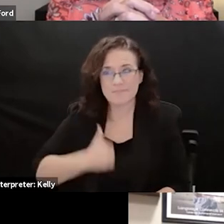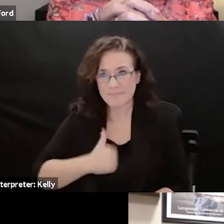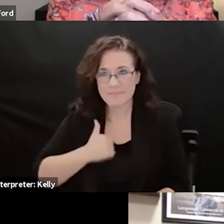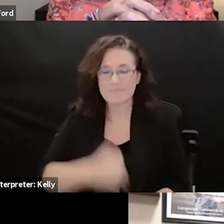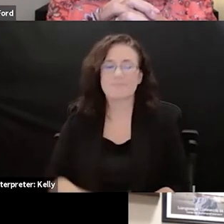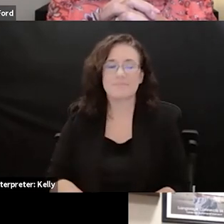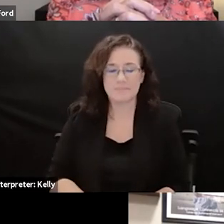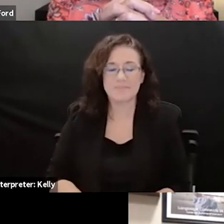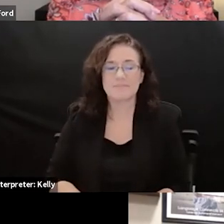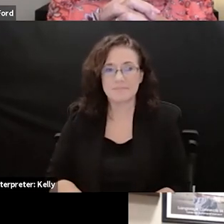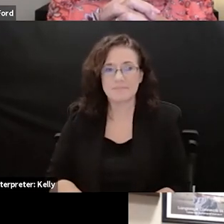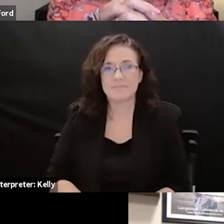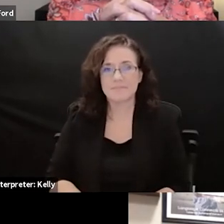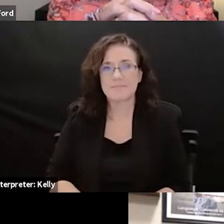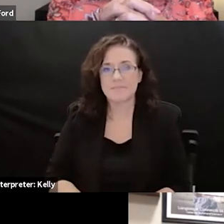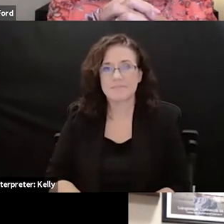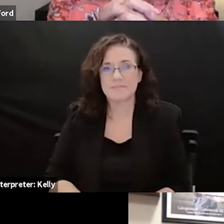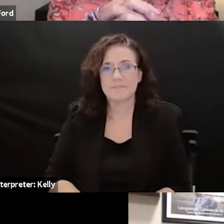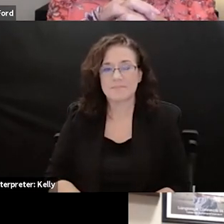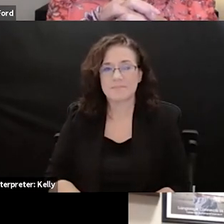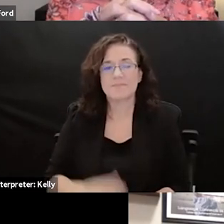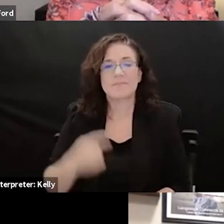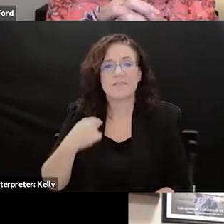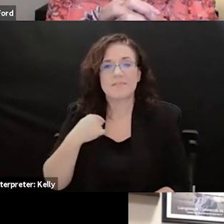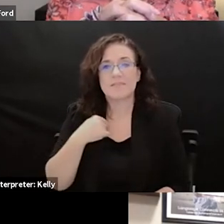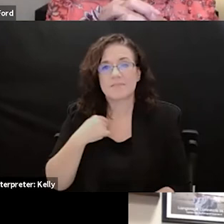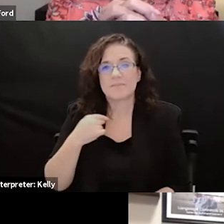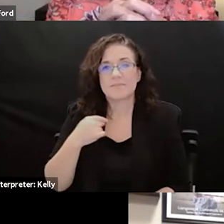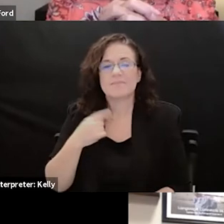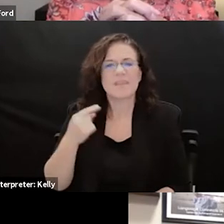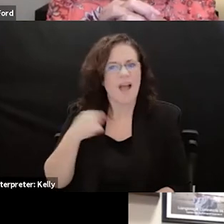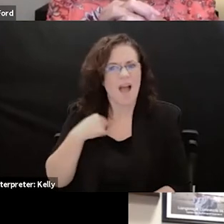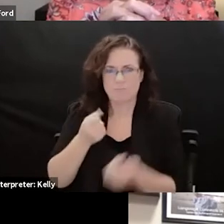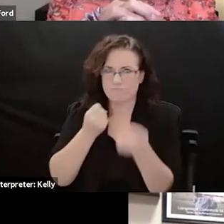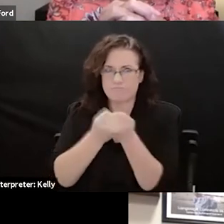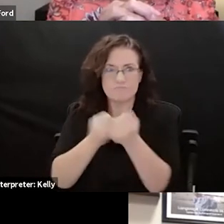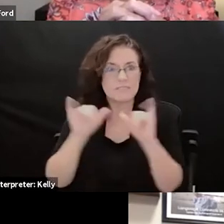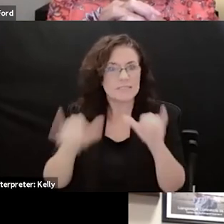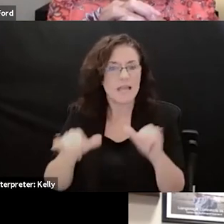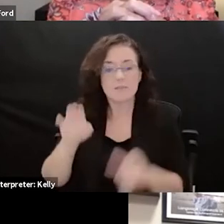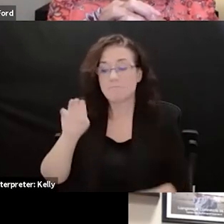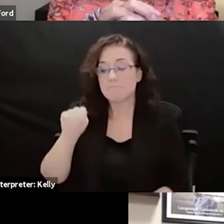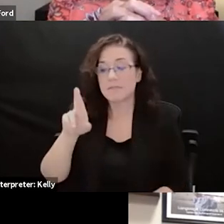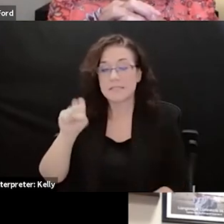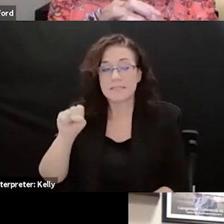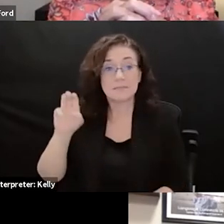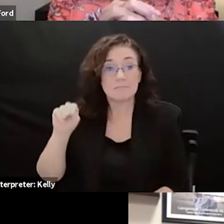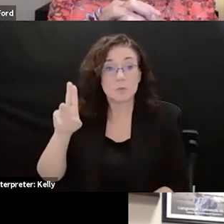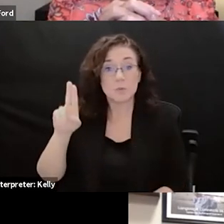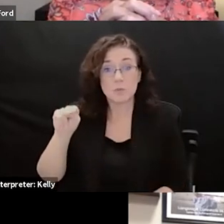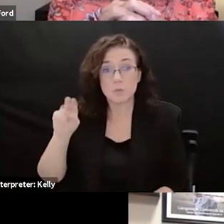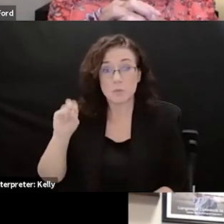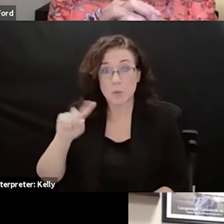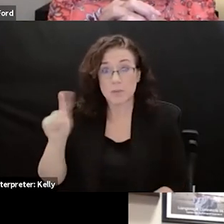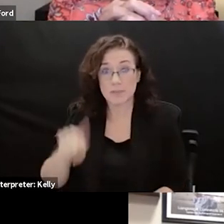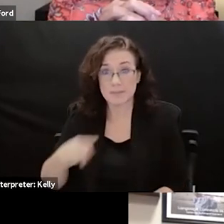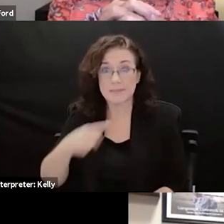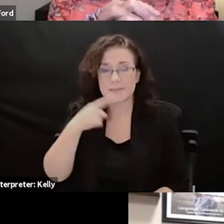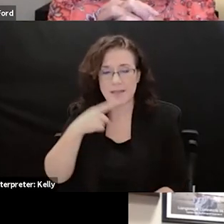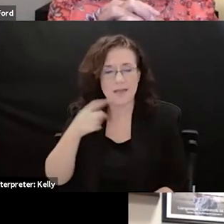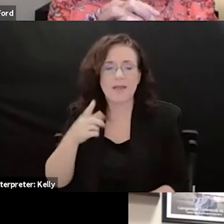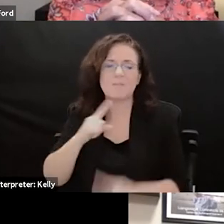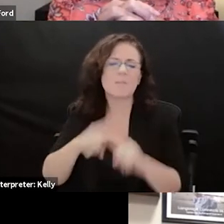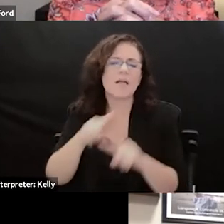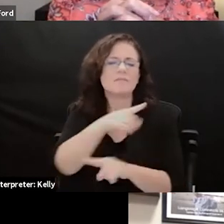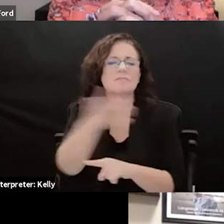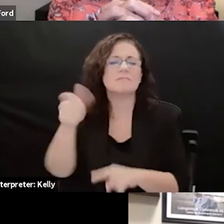i just echo what my colleague miss munoz said and so many of the speakers the advocates i want to thank uh board members